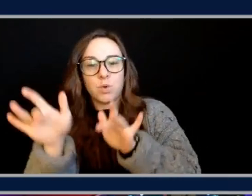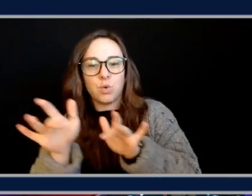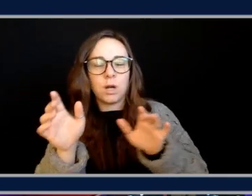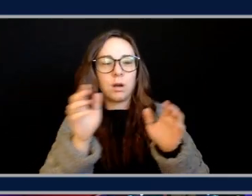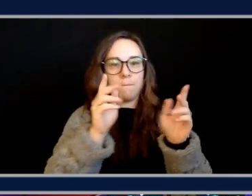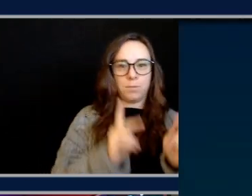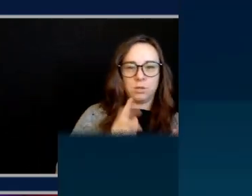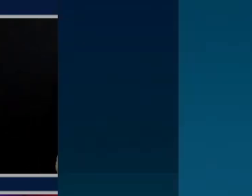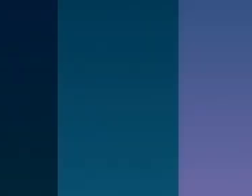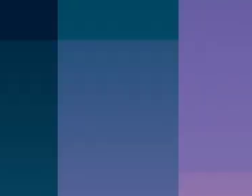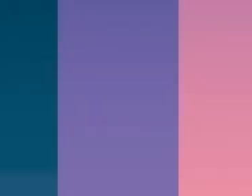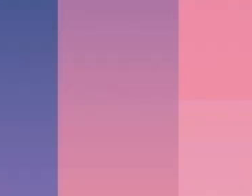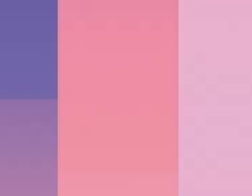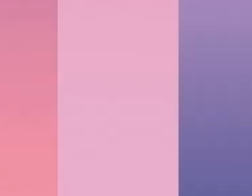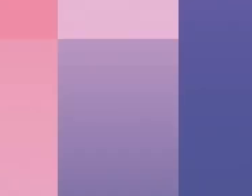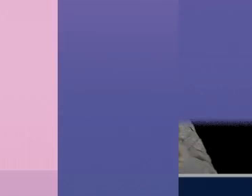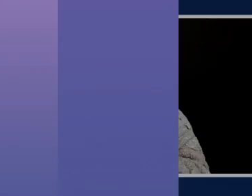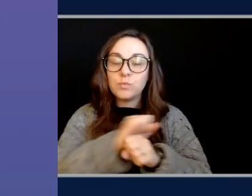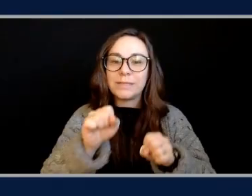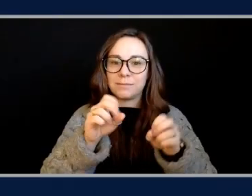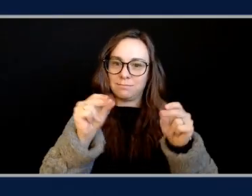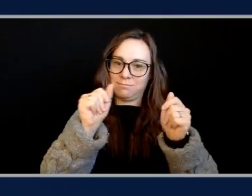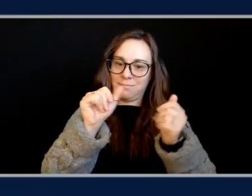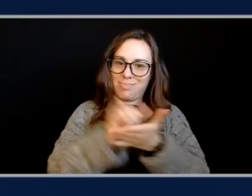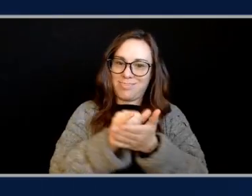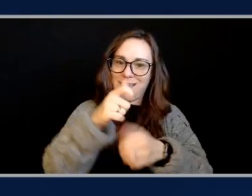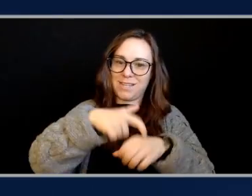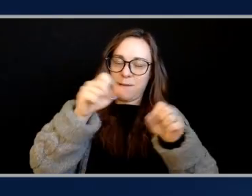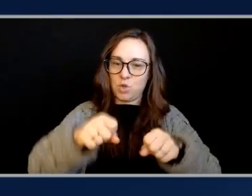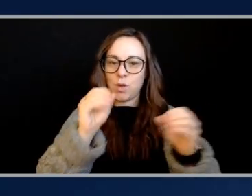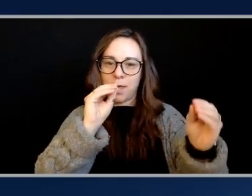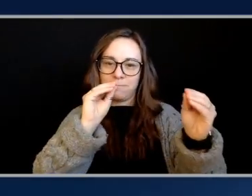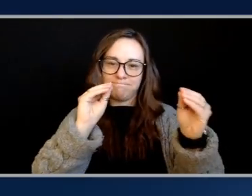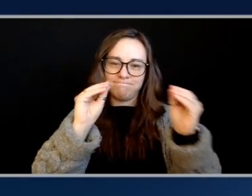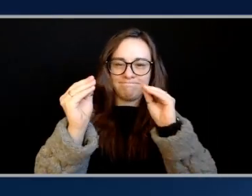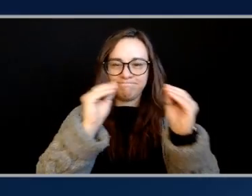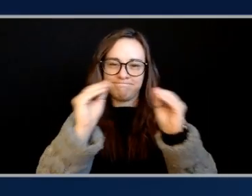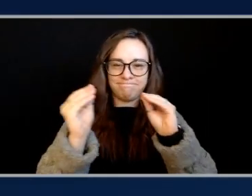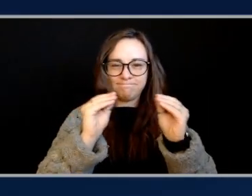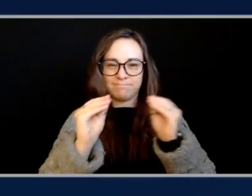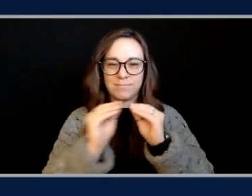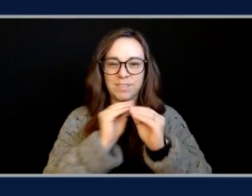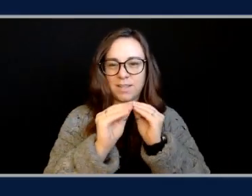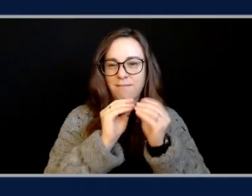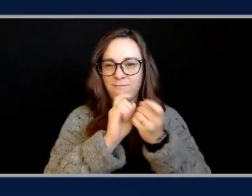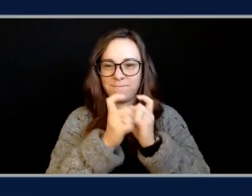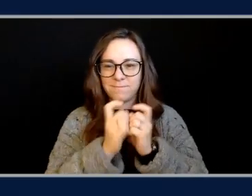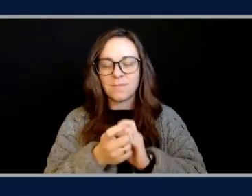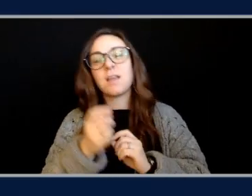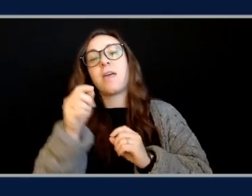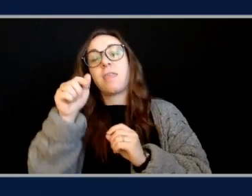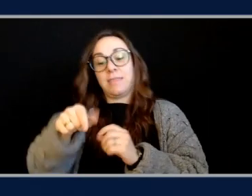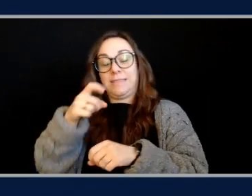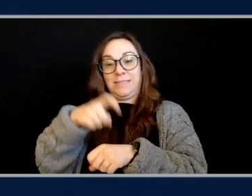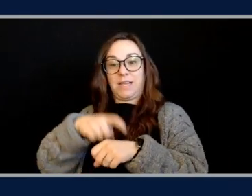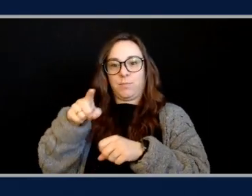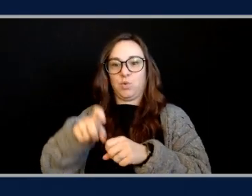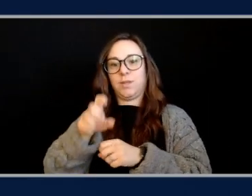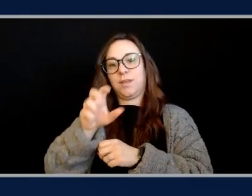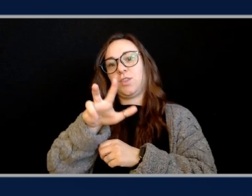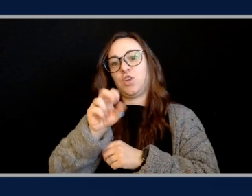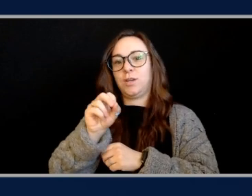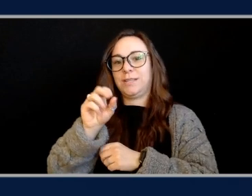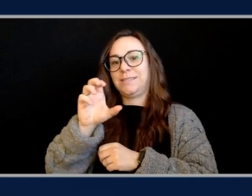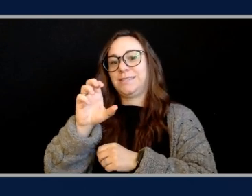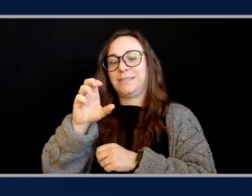real-time, Jeff, modify what's happening here on screen. So we show, in this case, you needed 32 vCPUs and a minimum